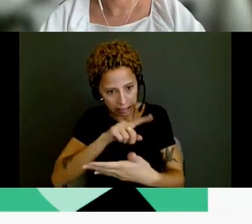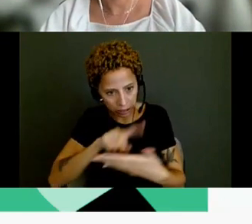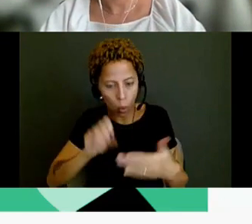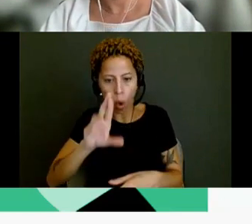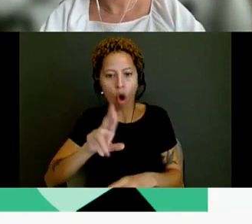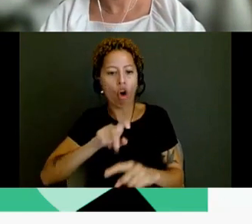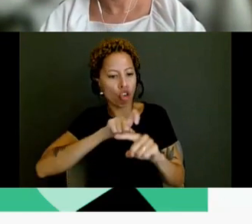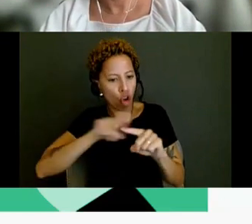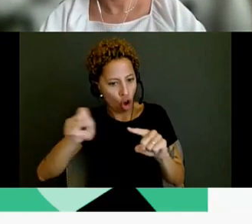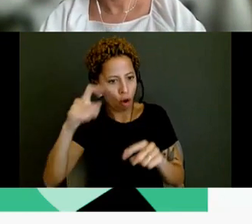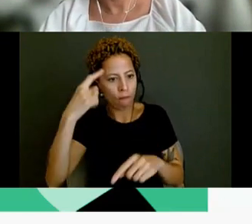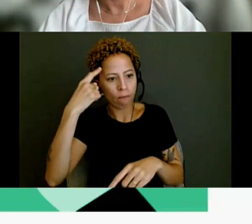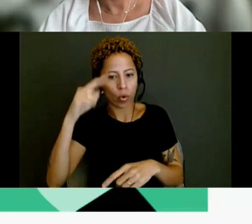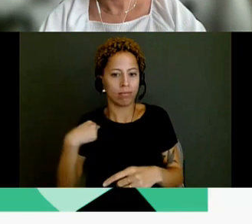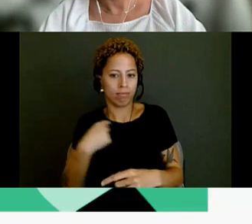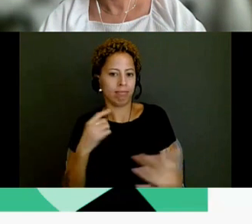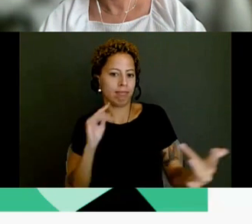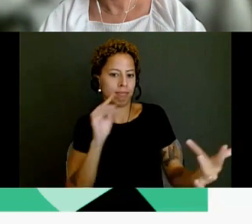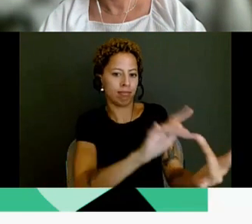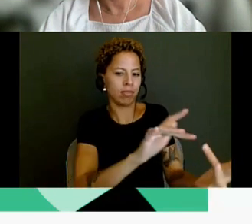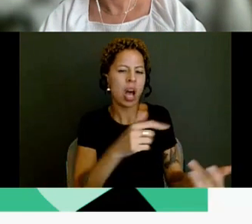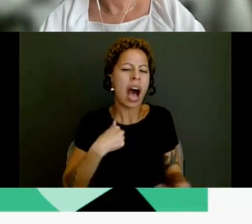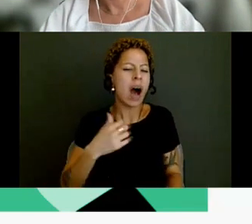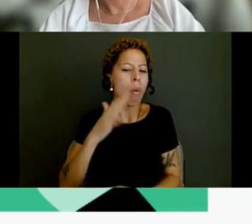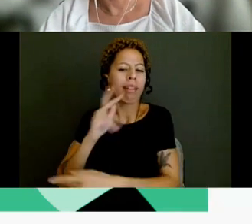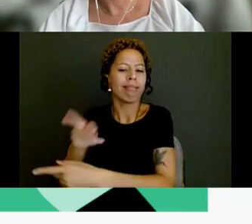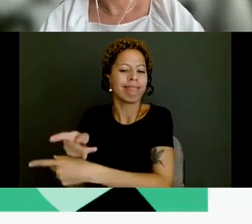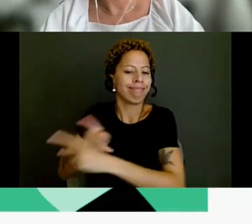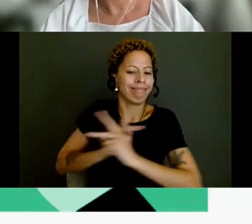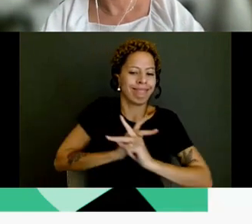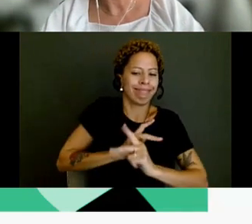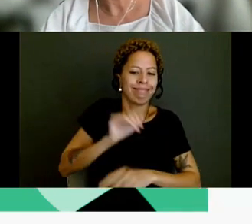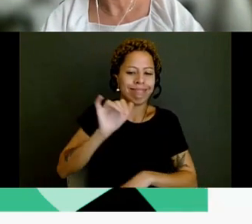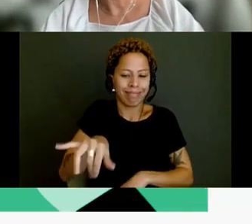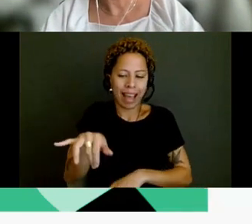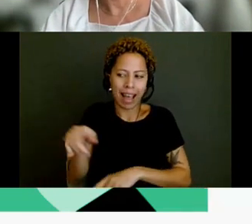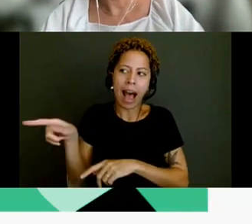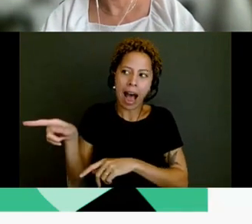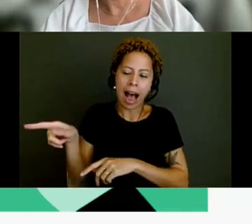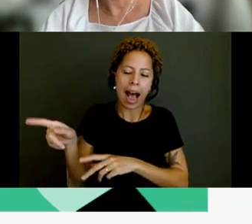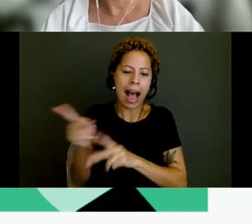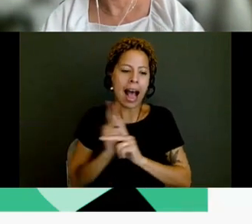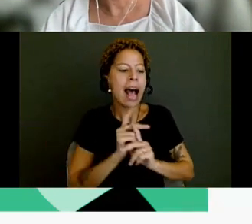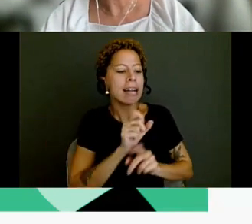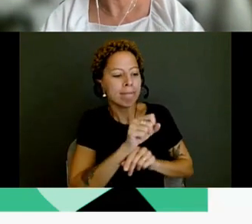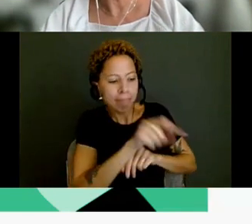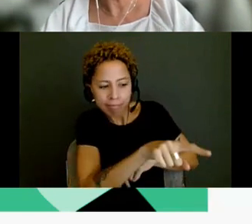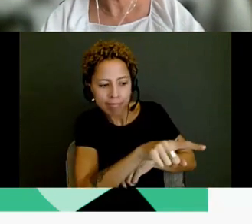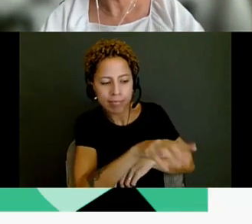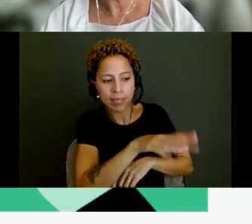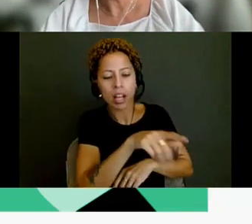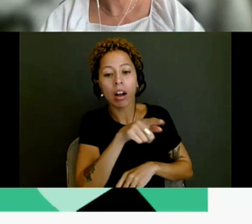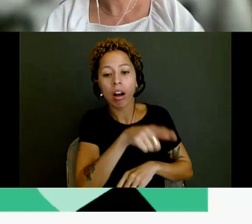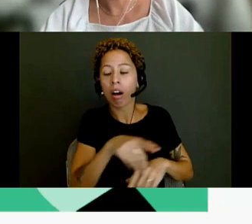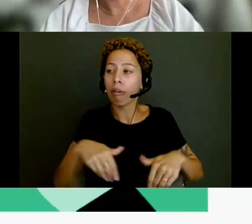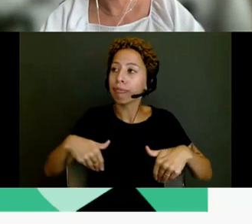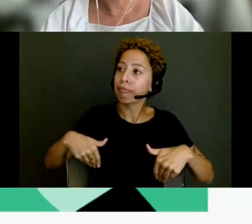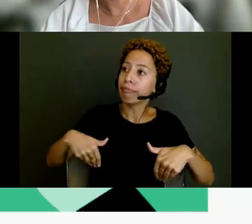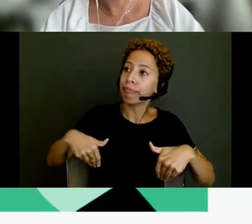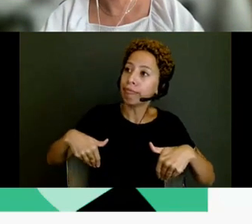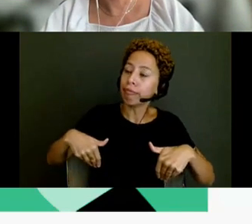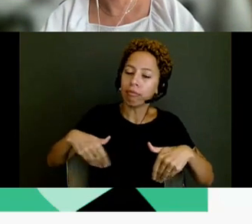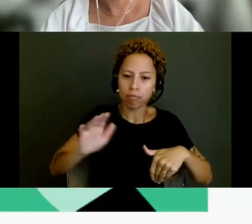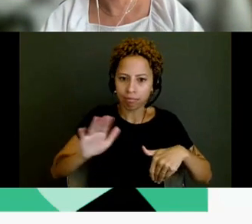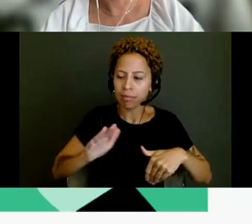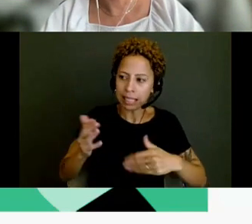So I'm going to try to use something like that, which would require the learner not just to sort of be passive and read, but